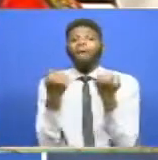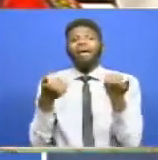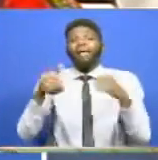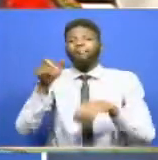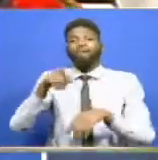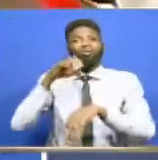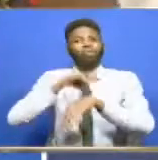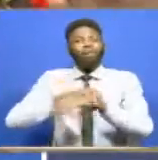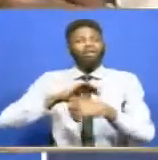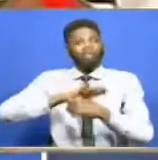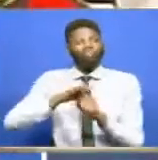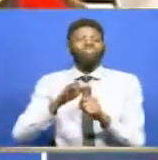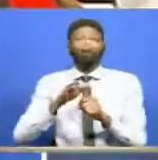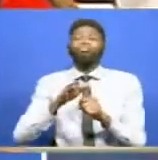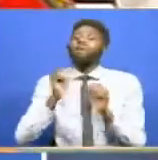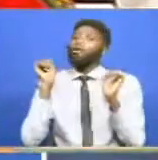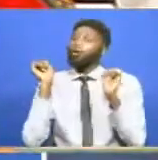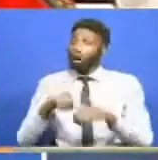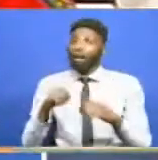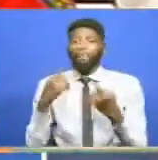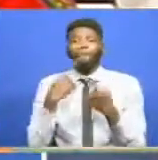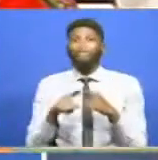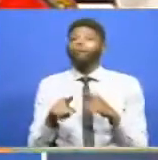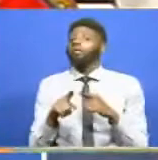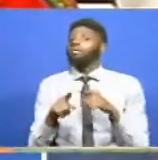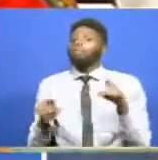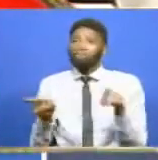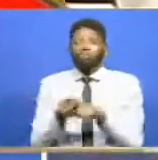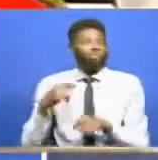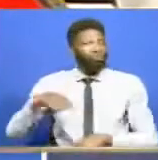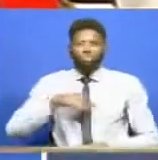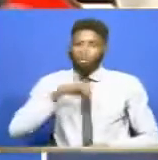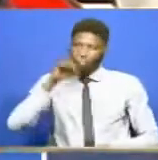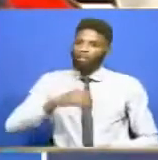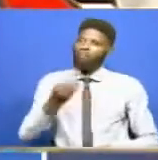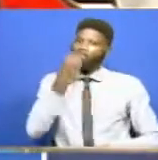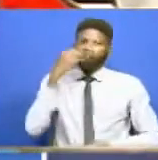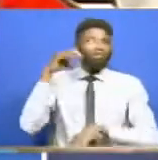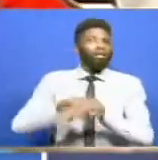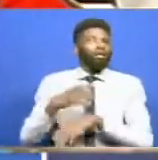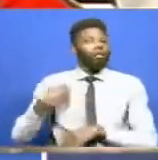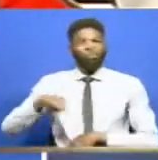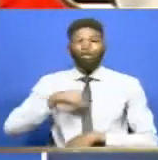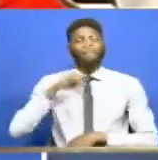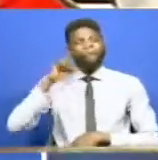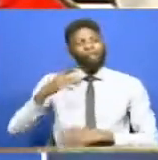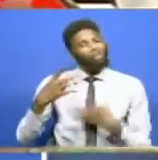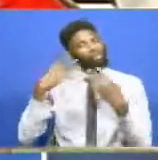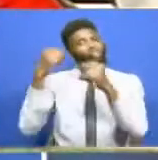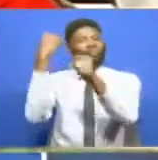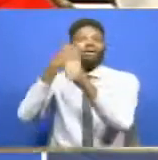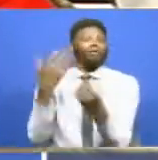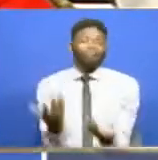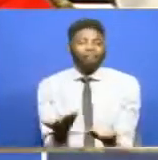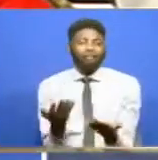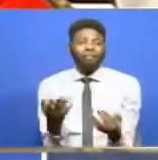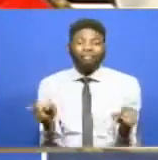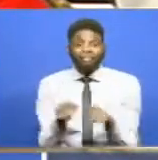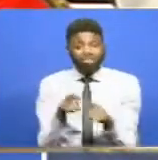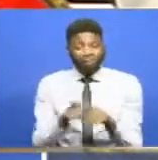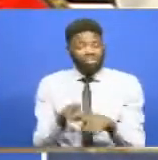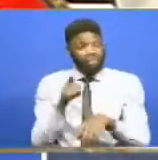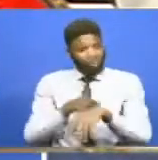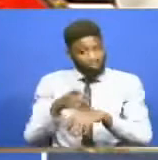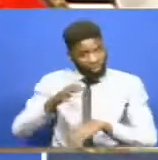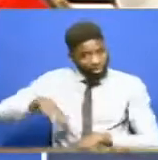at the end of the day, we need to put food on the table. So we need to go and hustle. Mm-hmm. So even when it came to issues